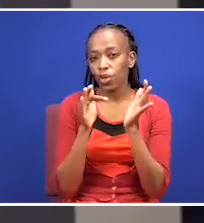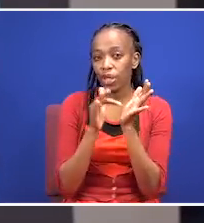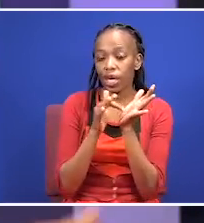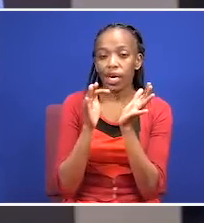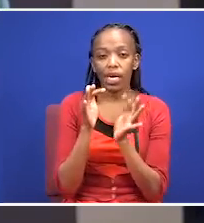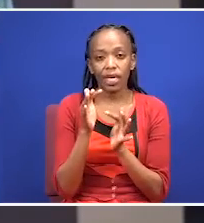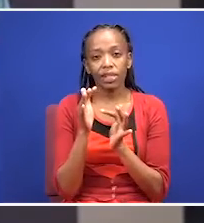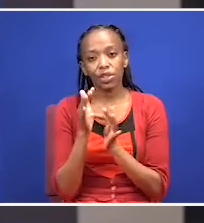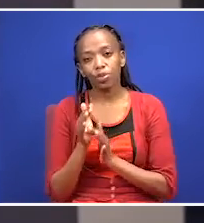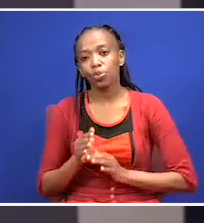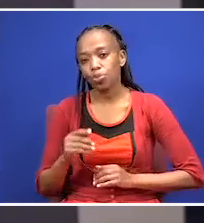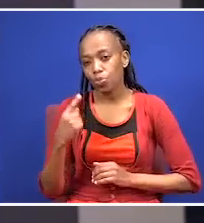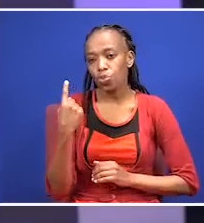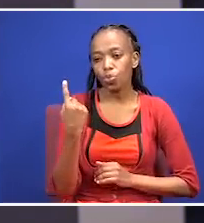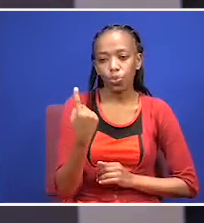foreign